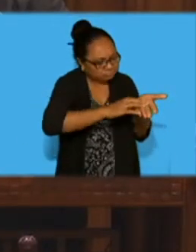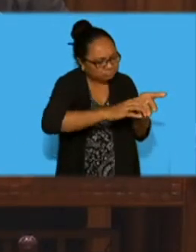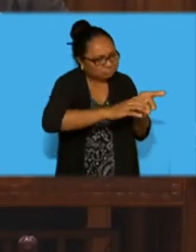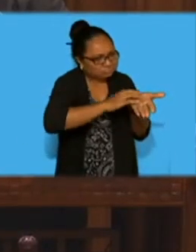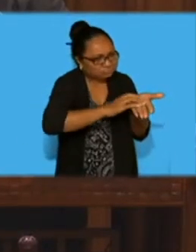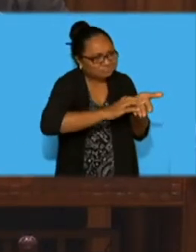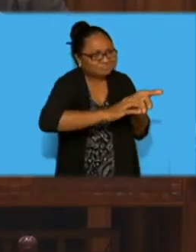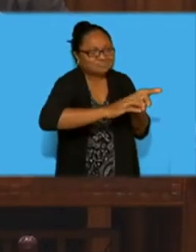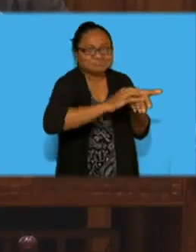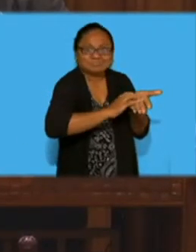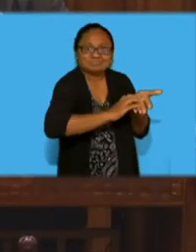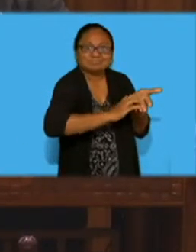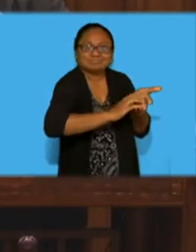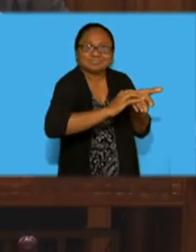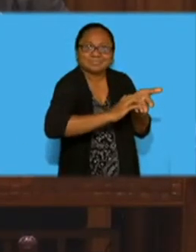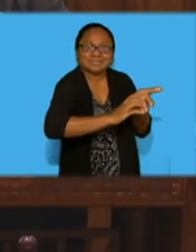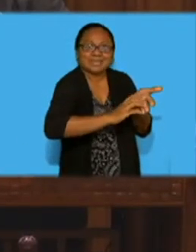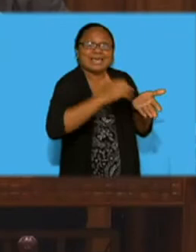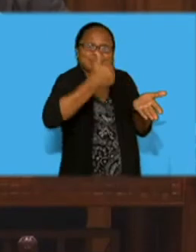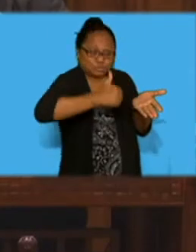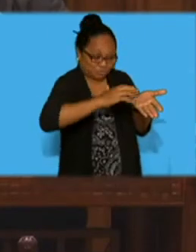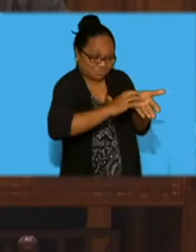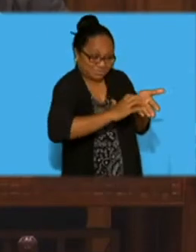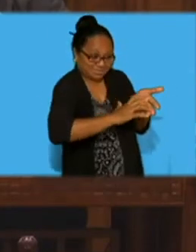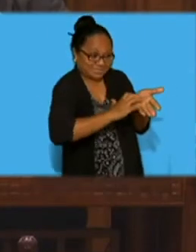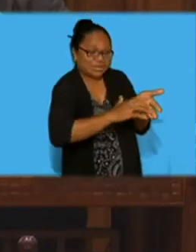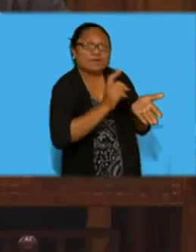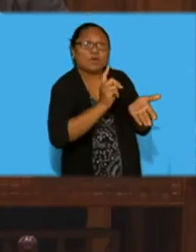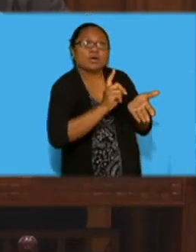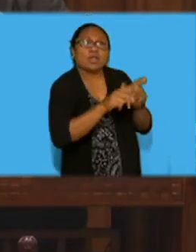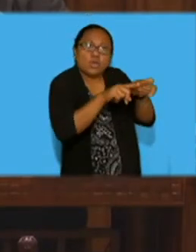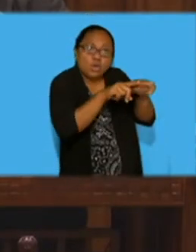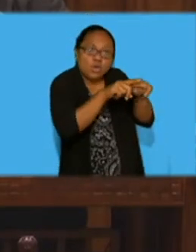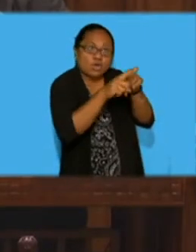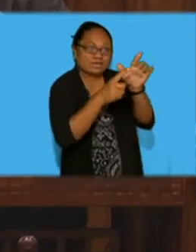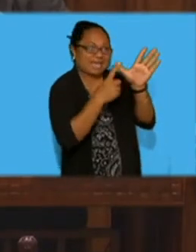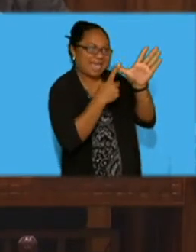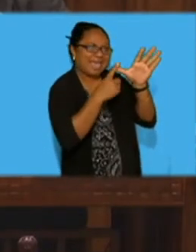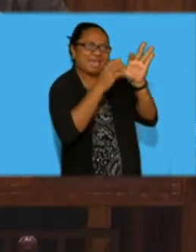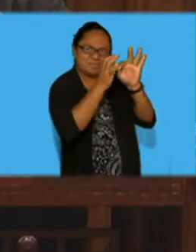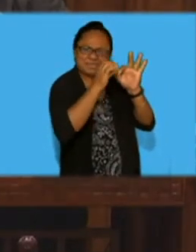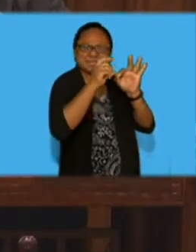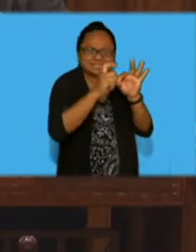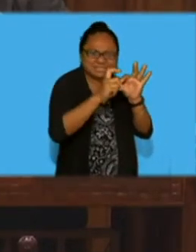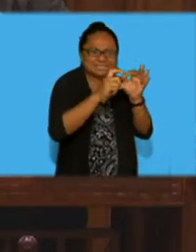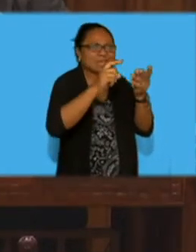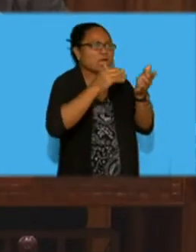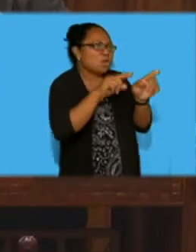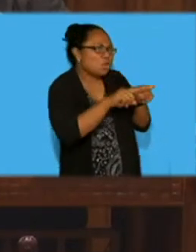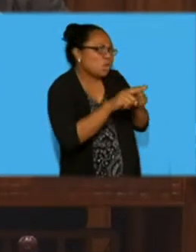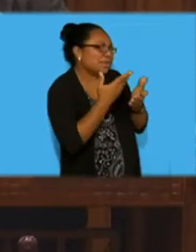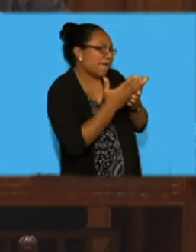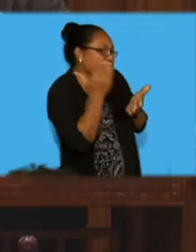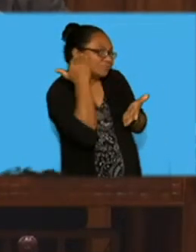notes and use Braille as a medium, learn the letters of alphabets, numbers, sounds, and